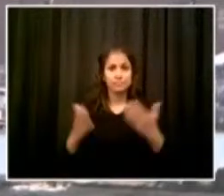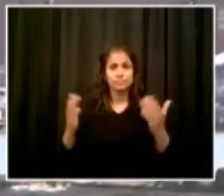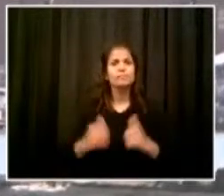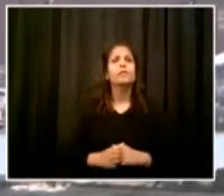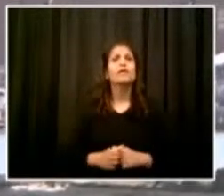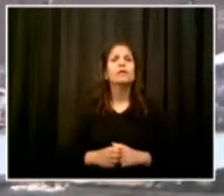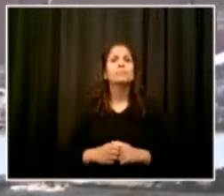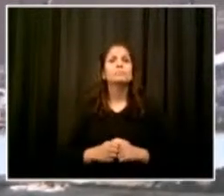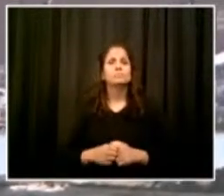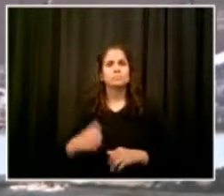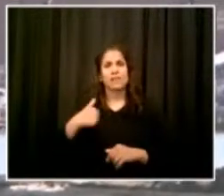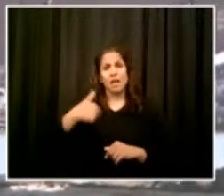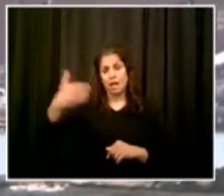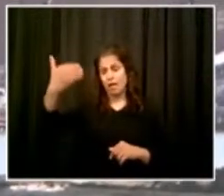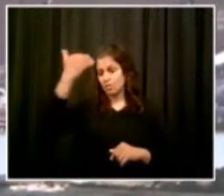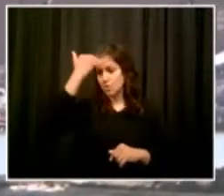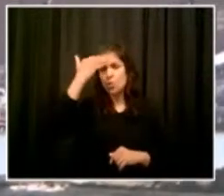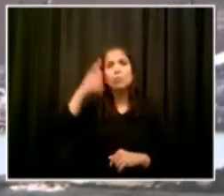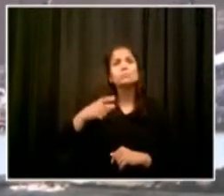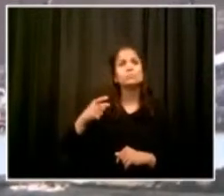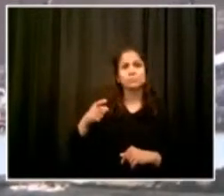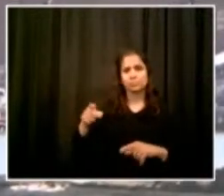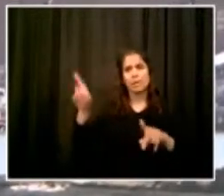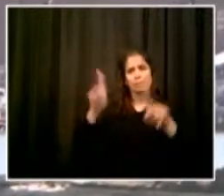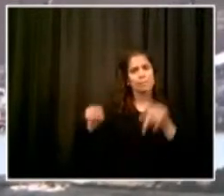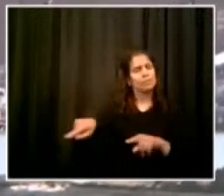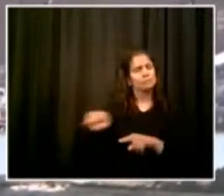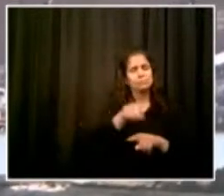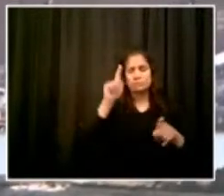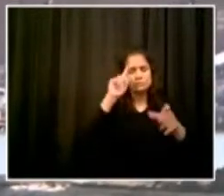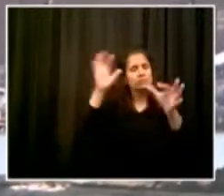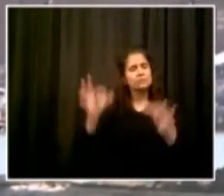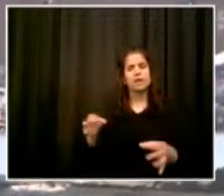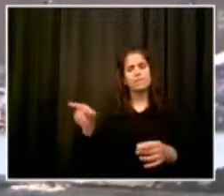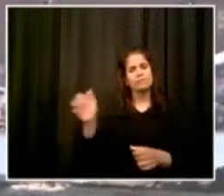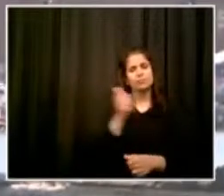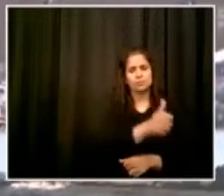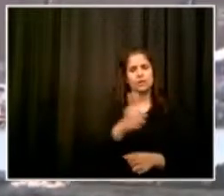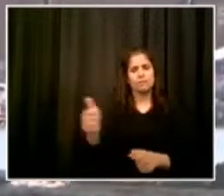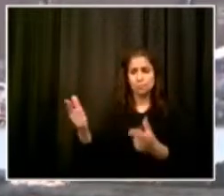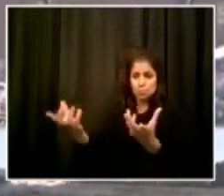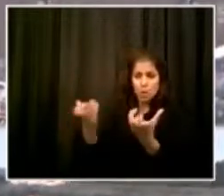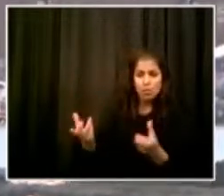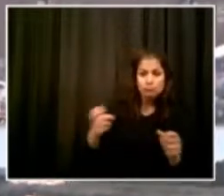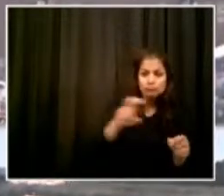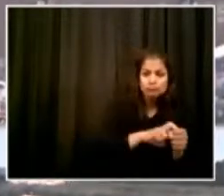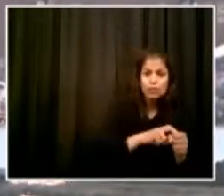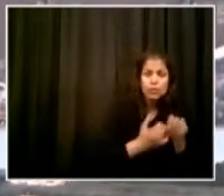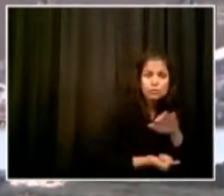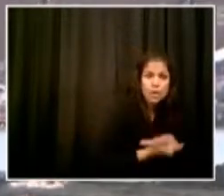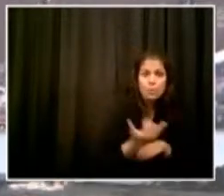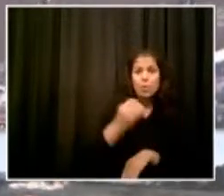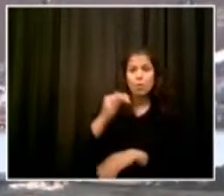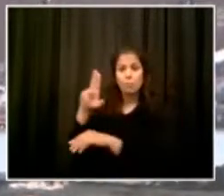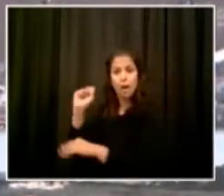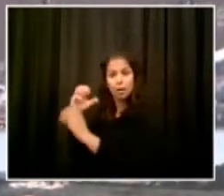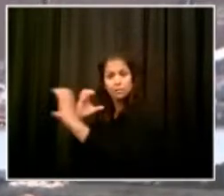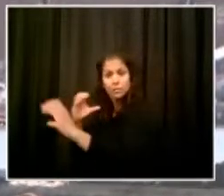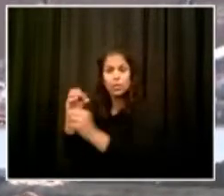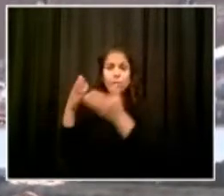just wondering, you've been pushing for social distancing measures. The MTA is saying they're not going to do it. It's not possible. They're not even going to